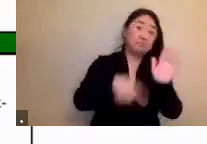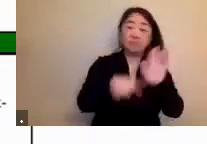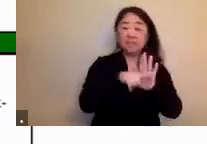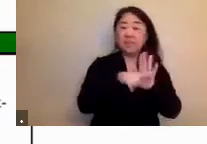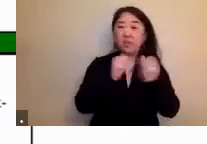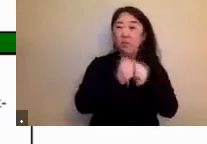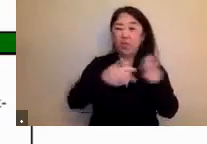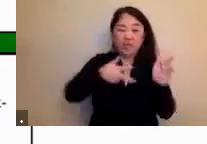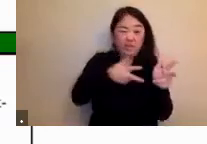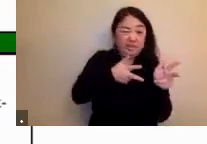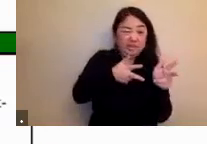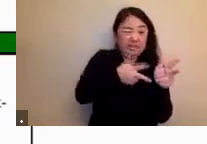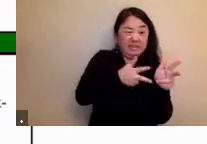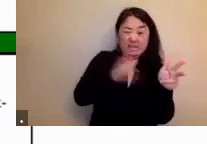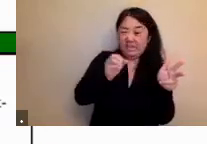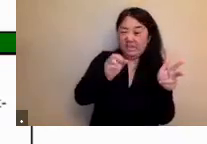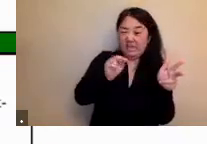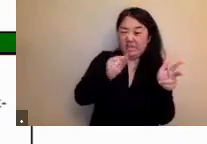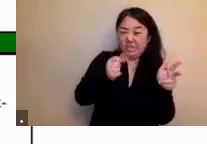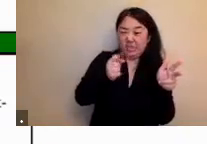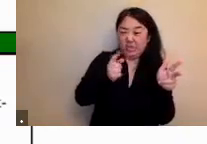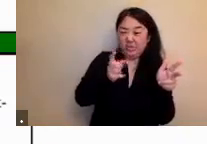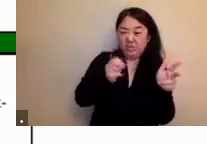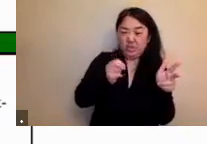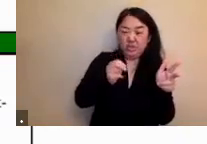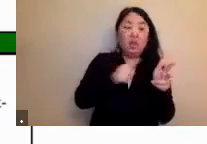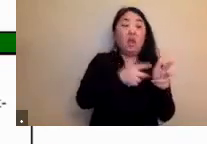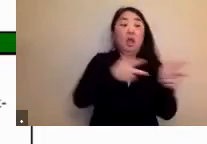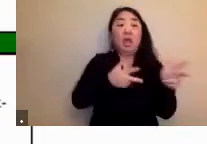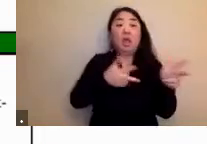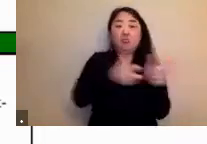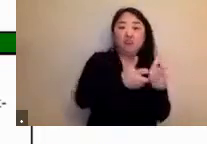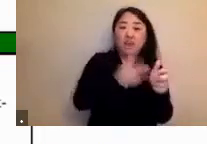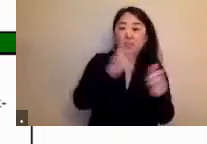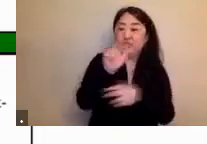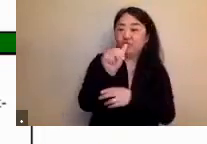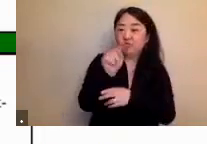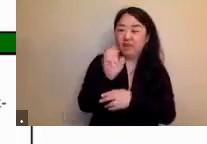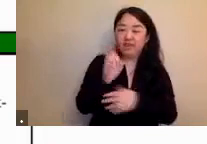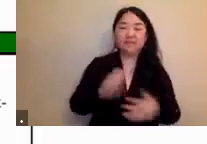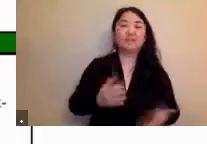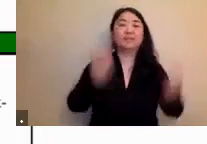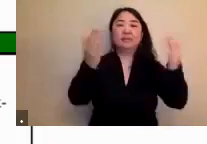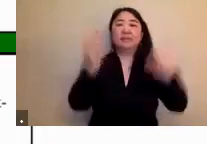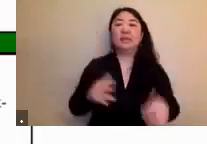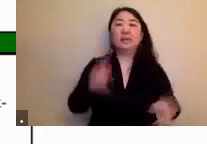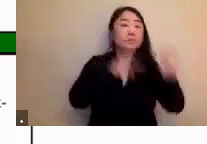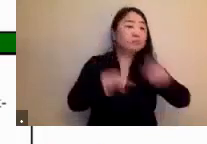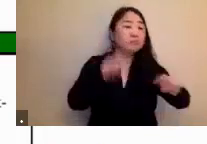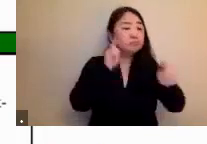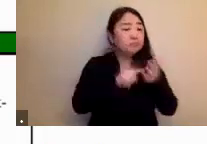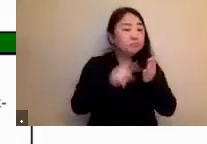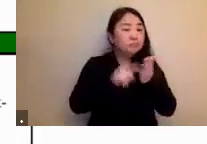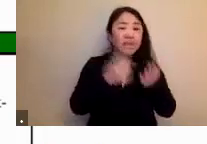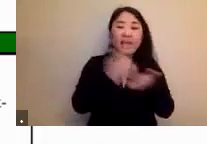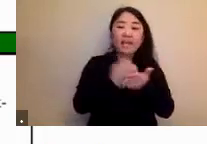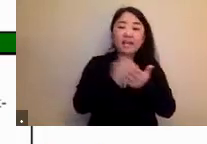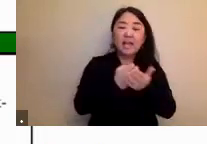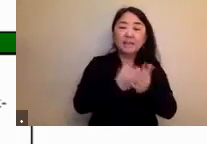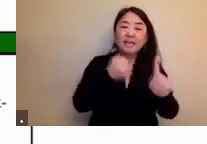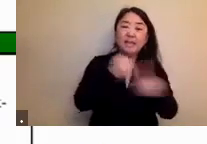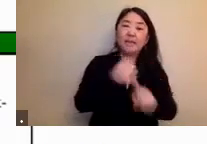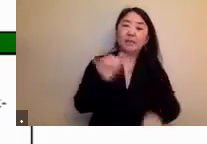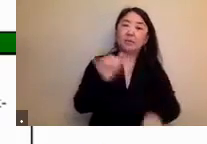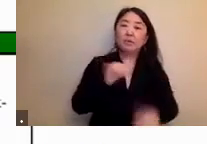congestion, look at crash rates. We also look at economic impacts. It's on the same line as safety now. We also look